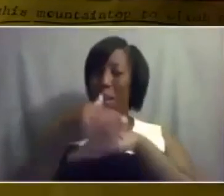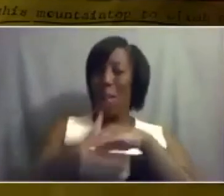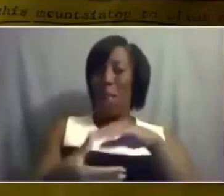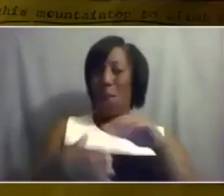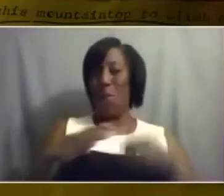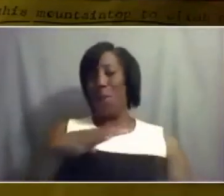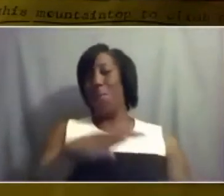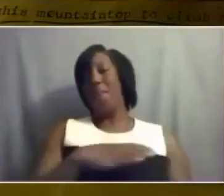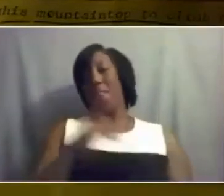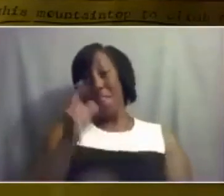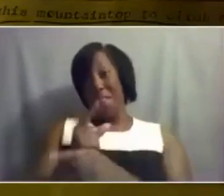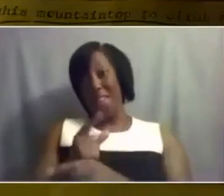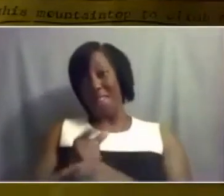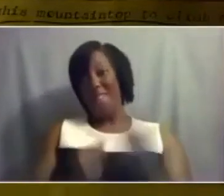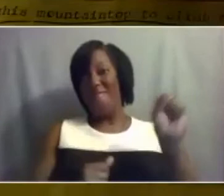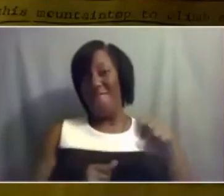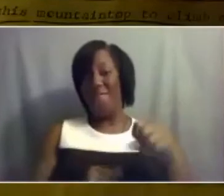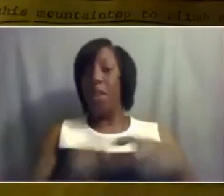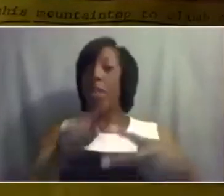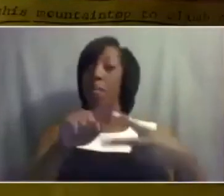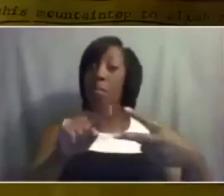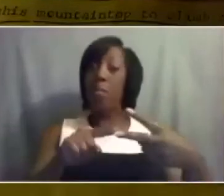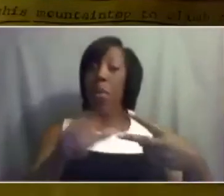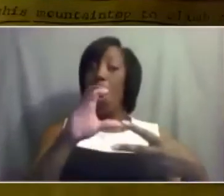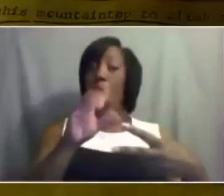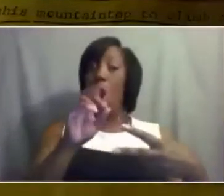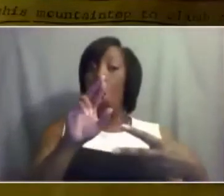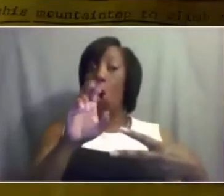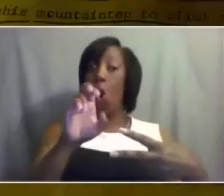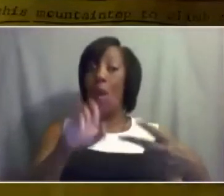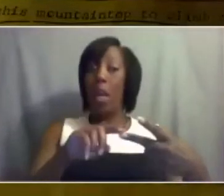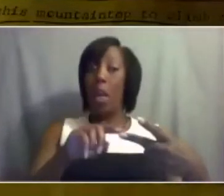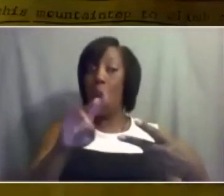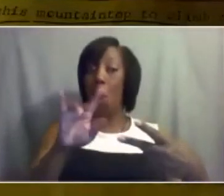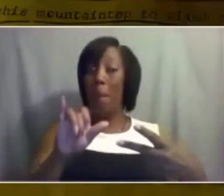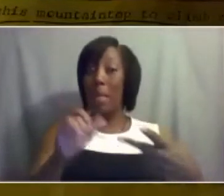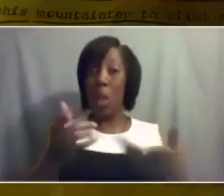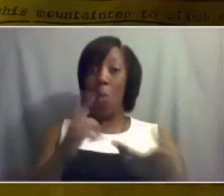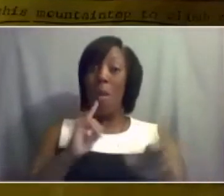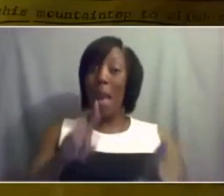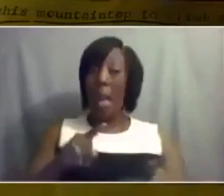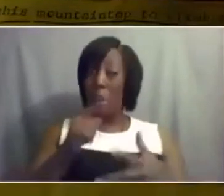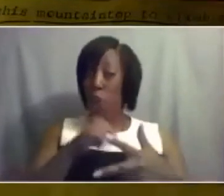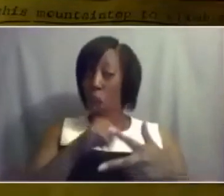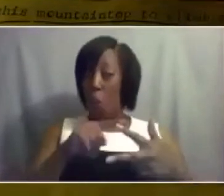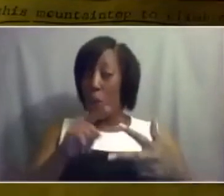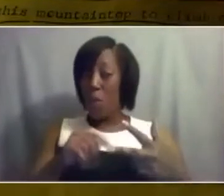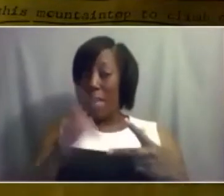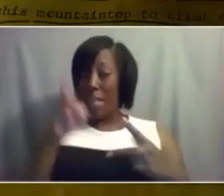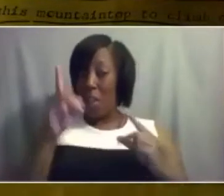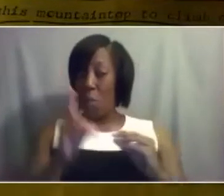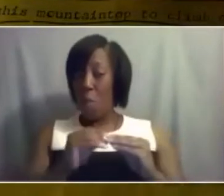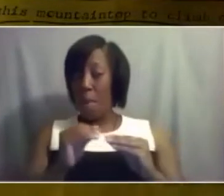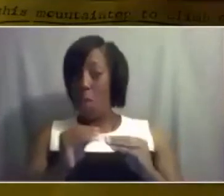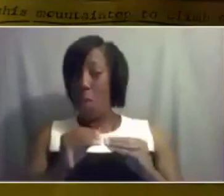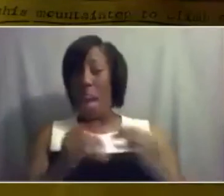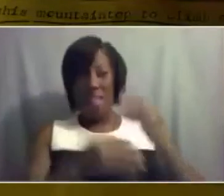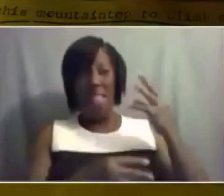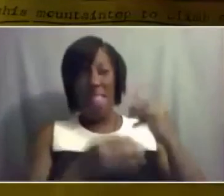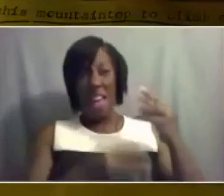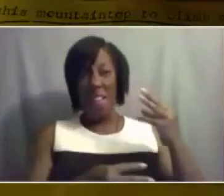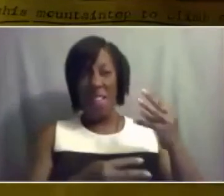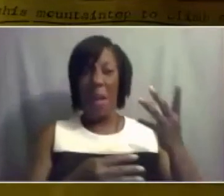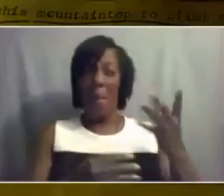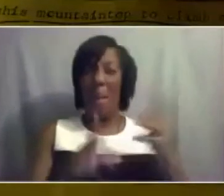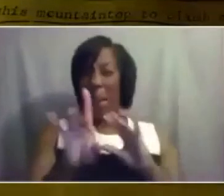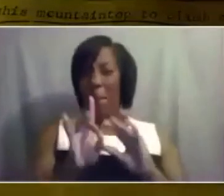Okay, Corrine or Medea, you want to weigh in on one of these questions? And then I have one more question. There's a number of questions in the chat, but I have another